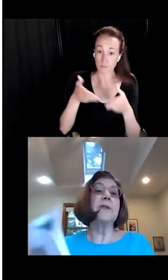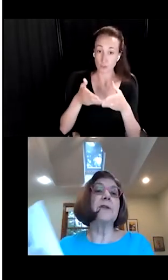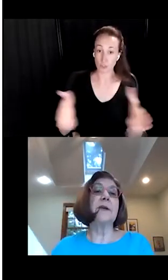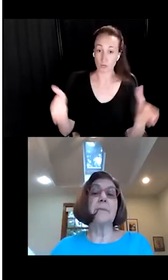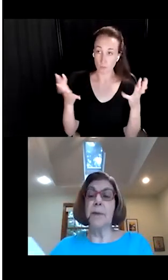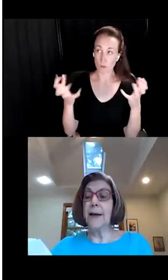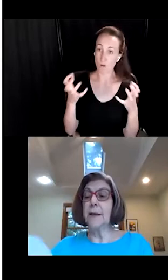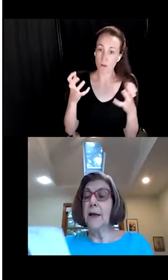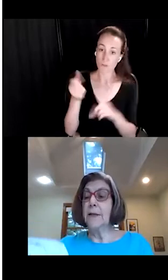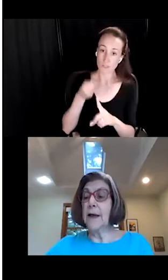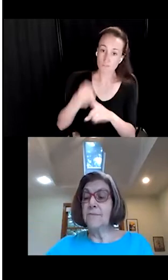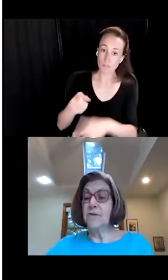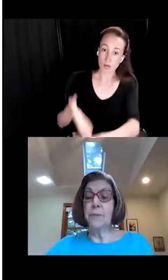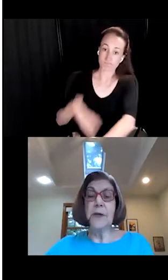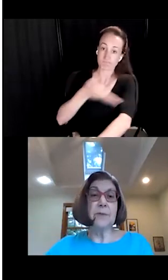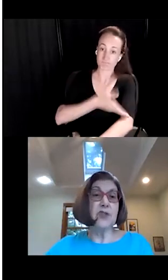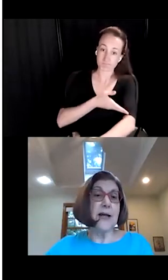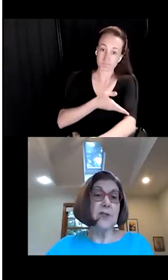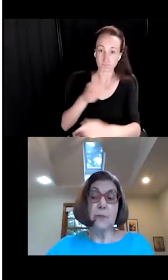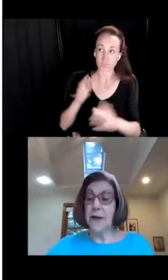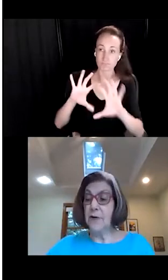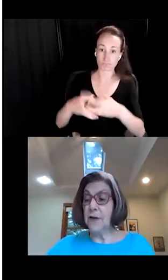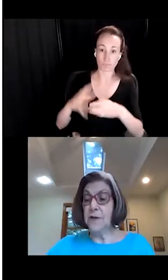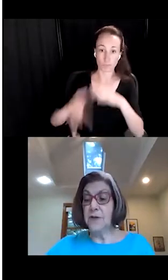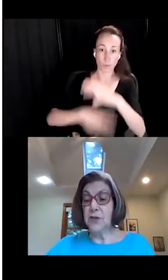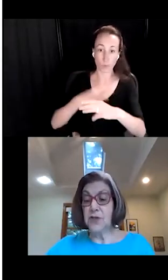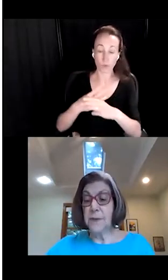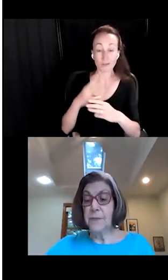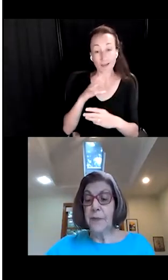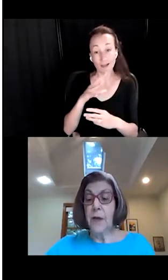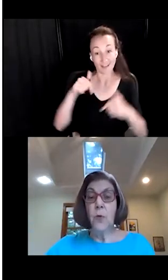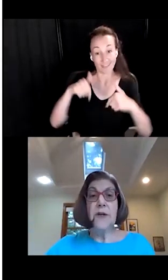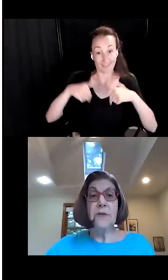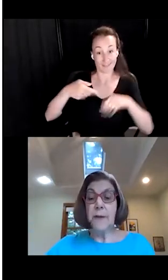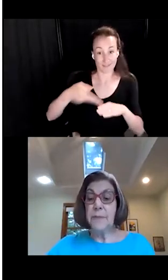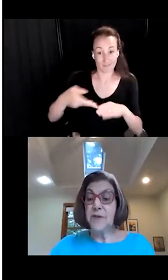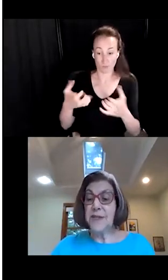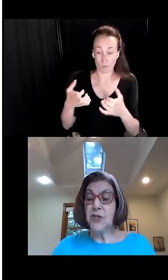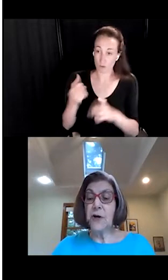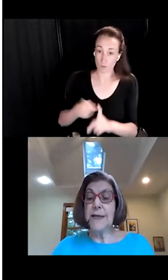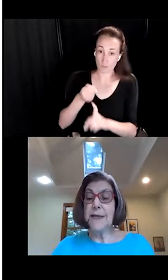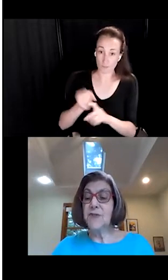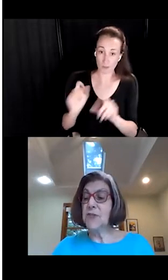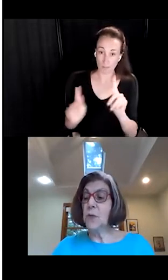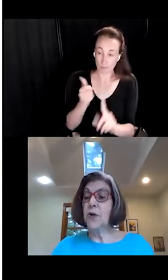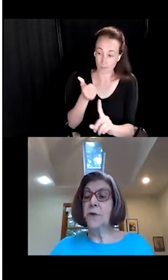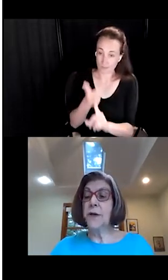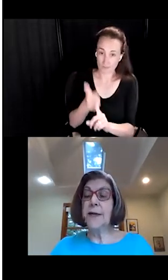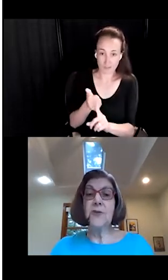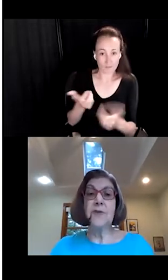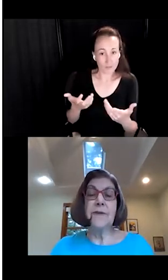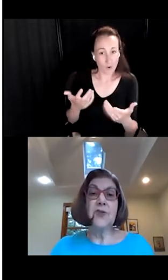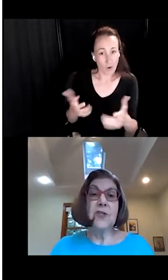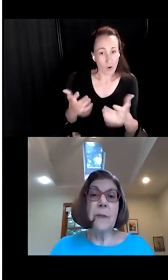to positively impact the lives of people challenged by their health conditions. We develop and test our ideas as we